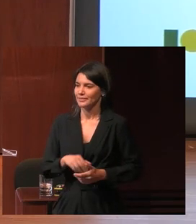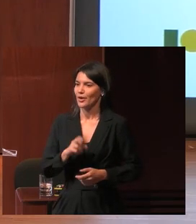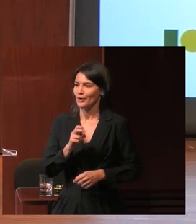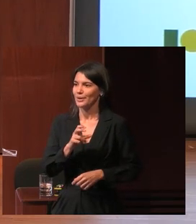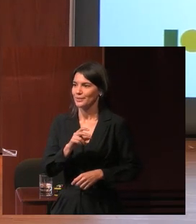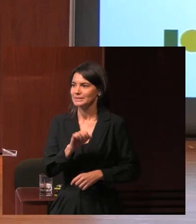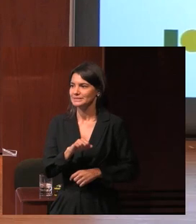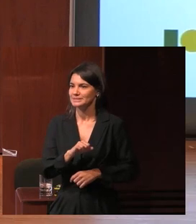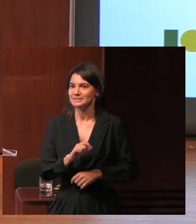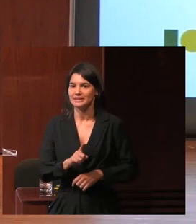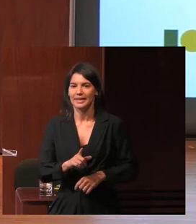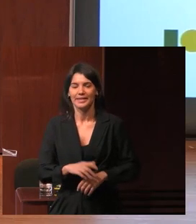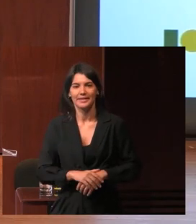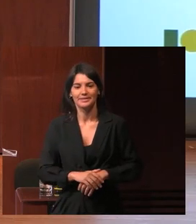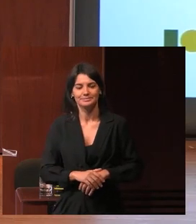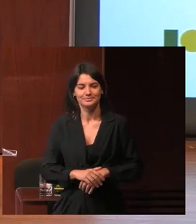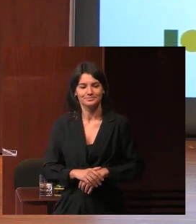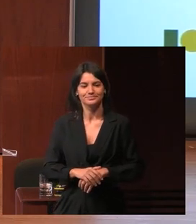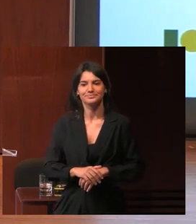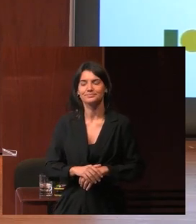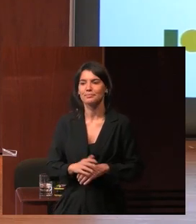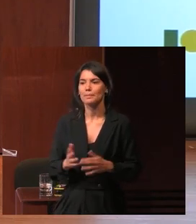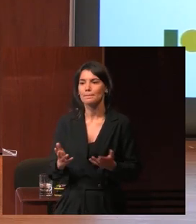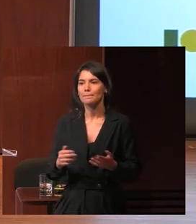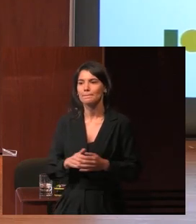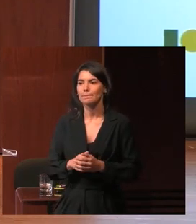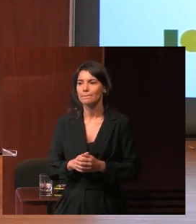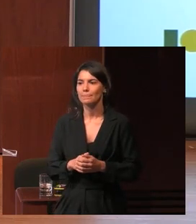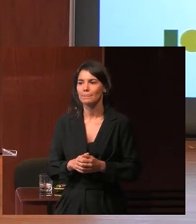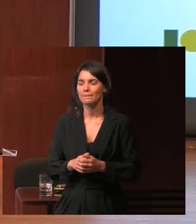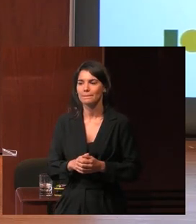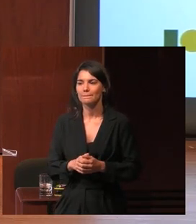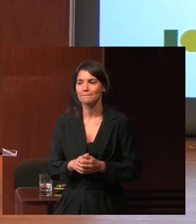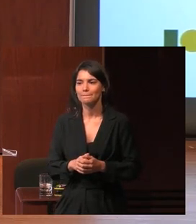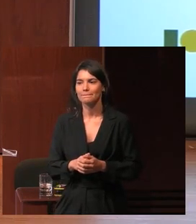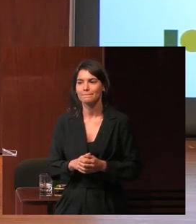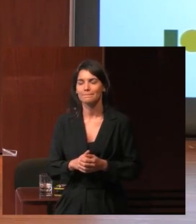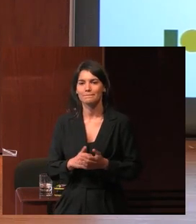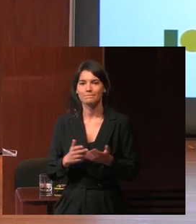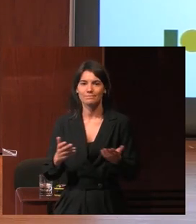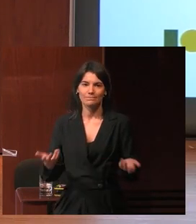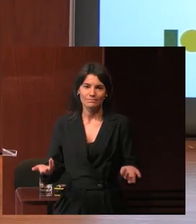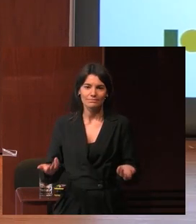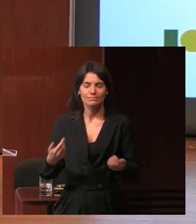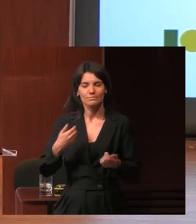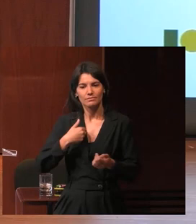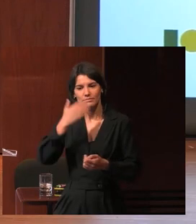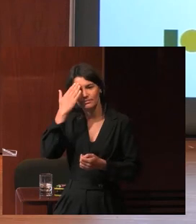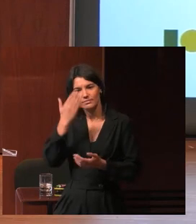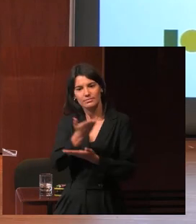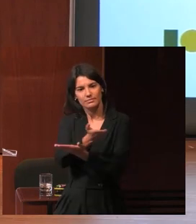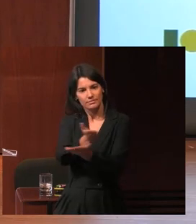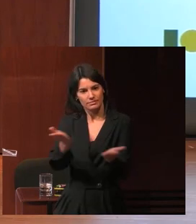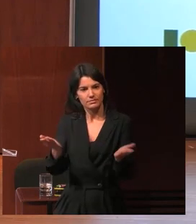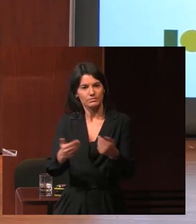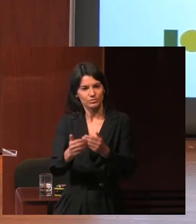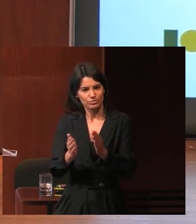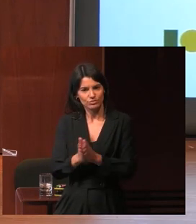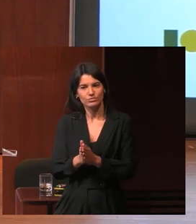Yes, yes. Yeah, that is. And so you I think all of you have already